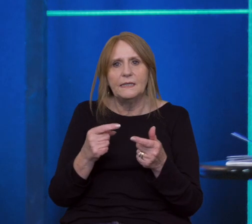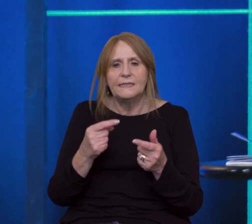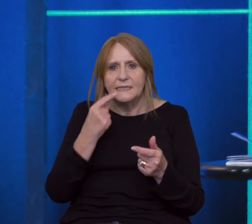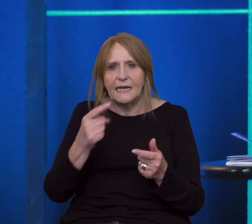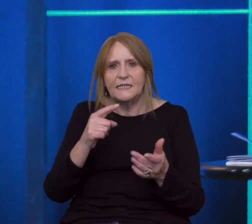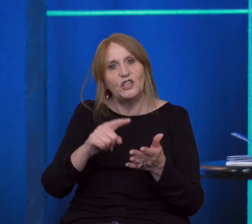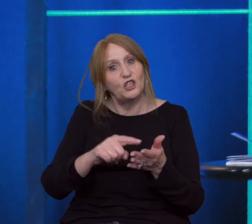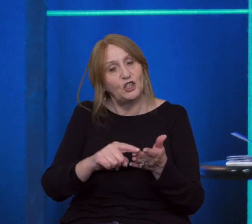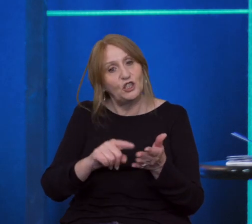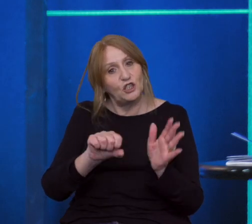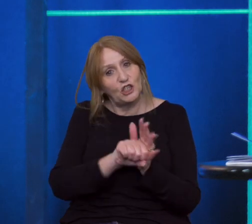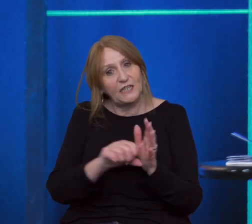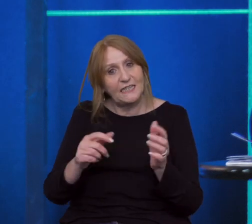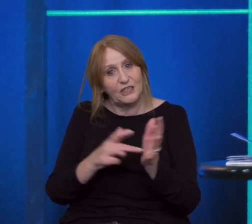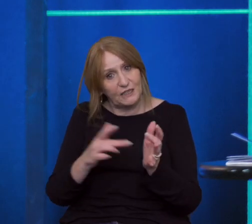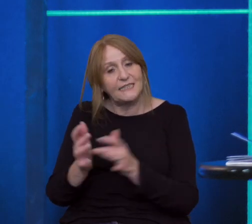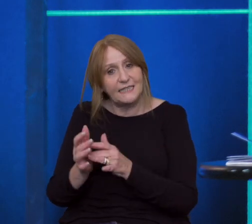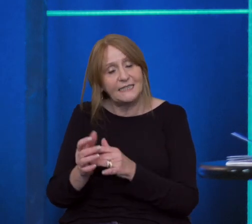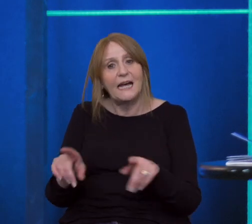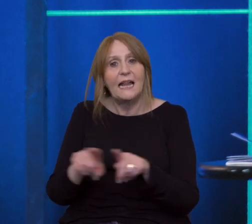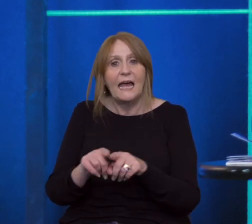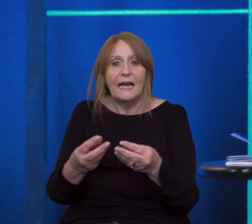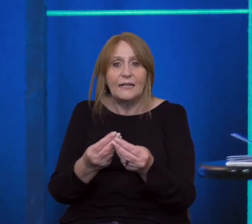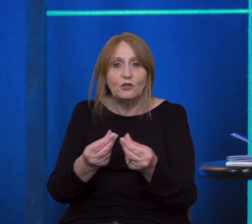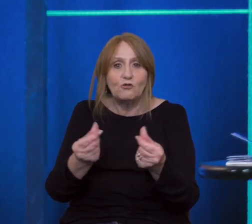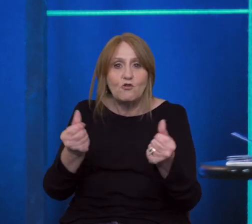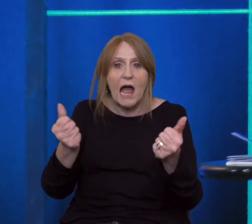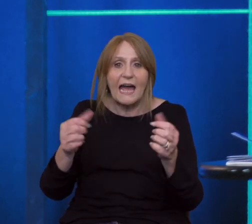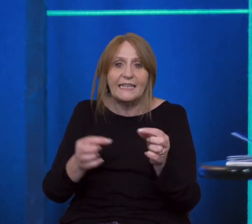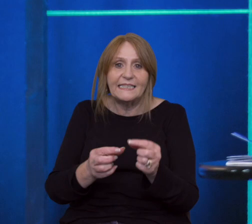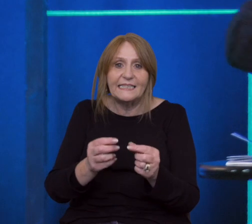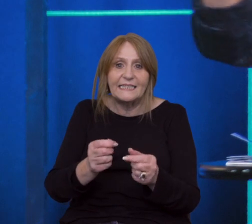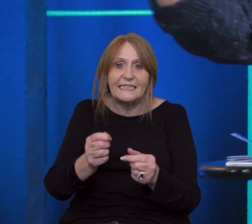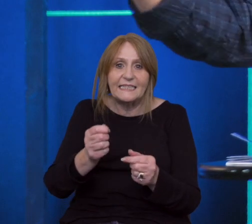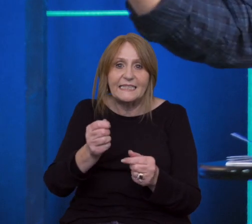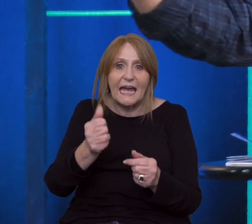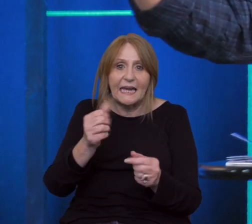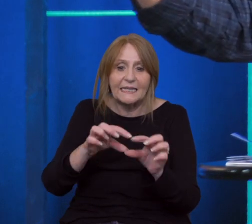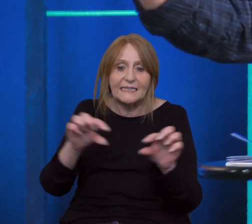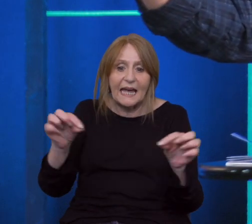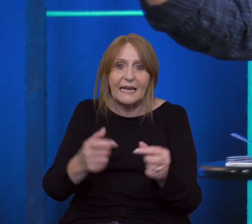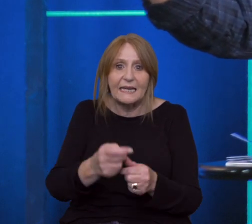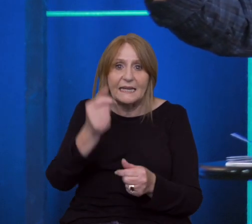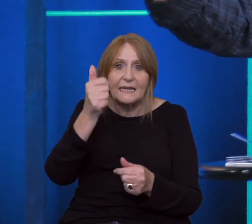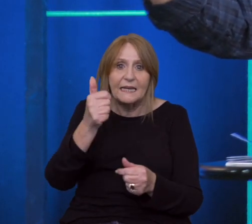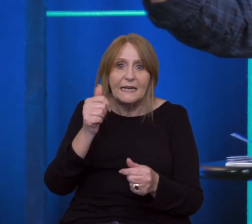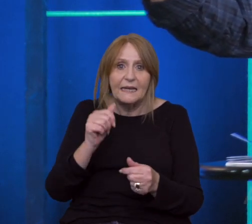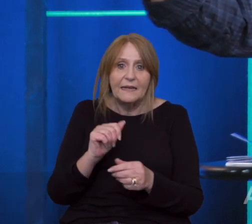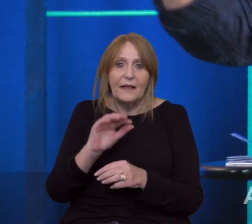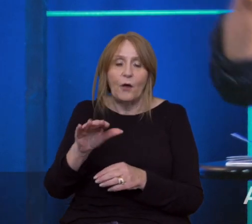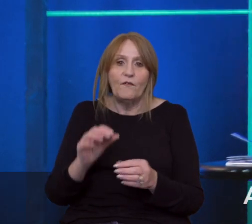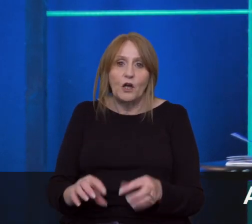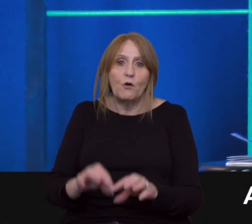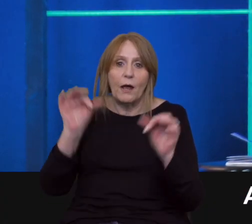arid ground. But there was fire in His heart and He has set the world on fire with the love and the